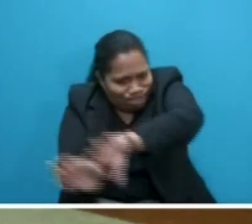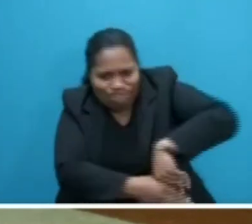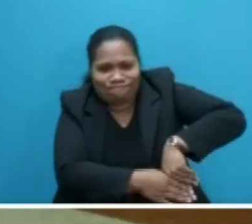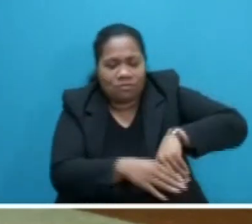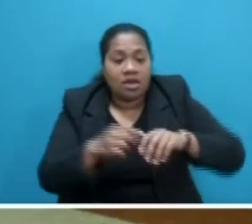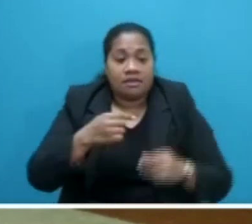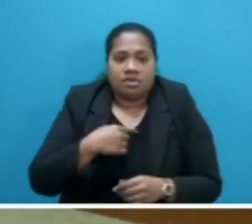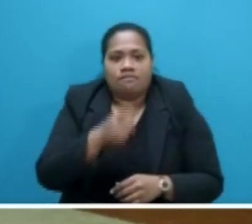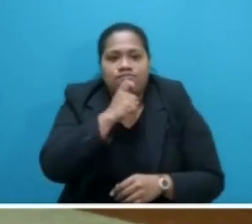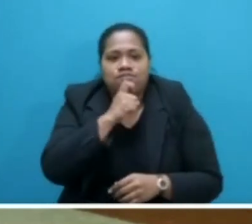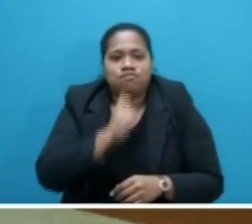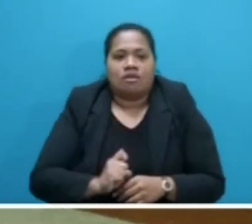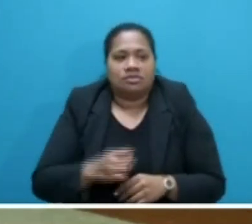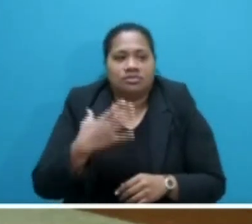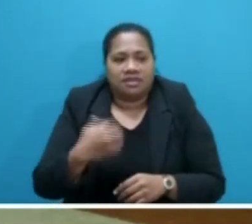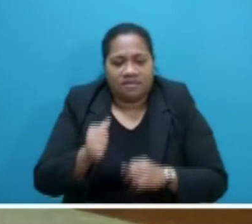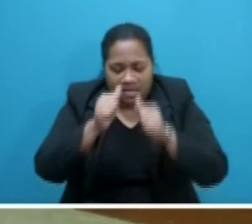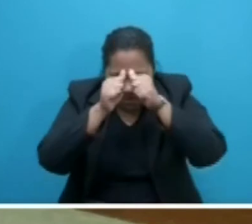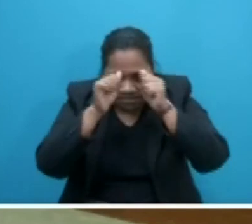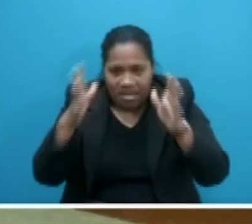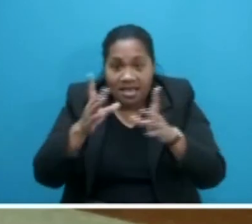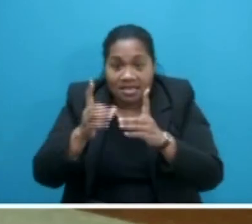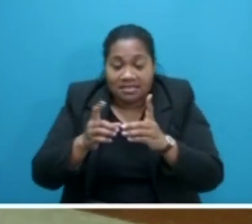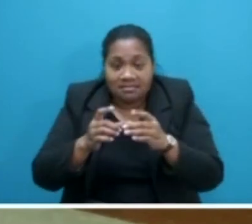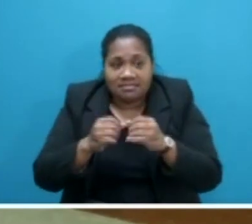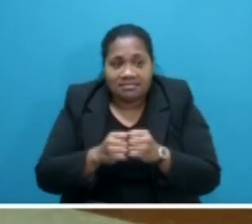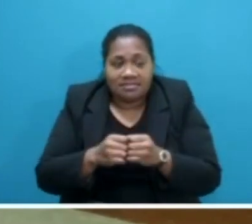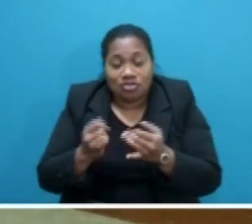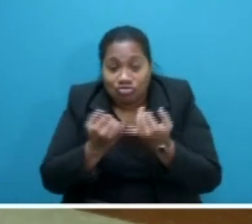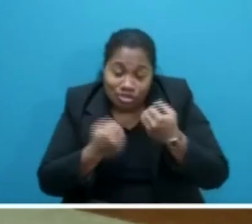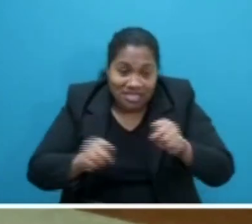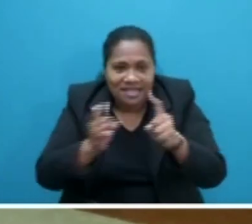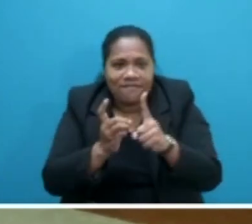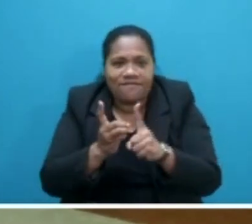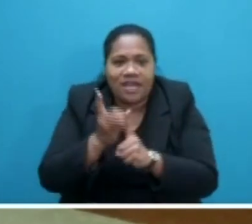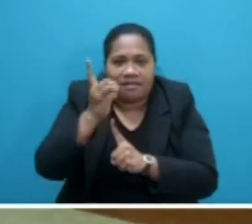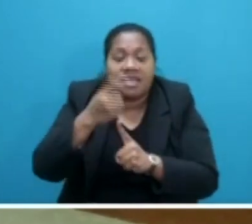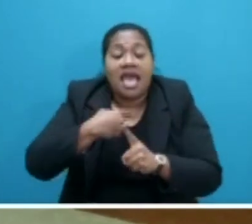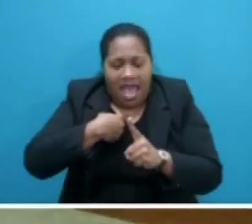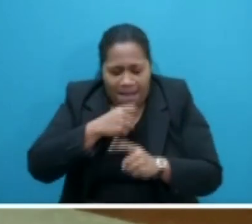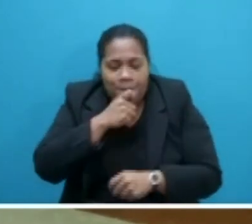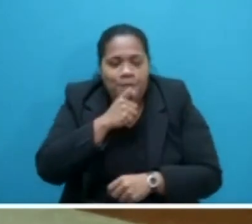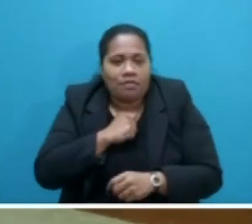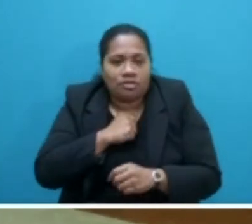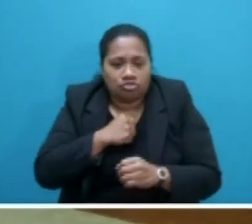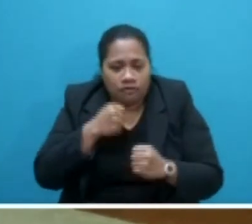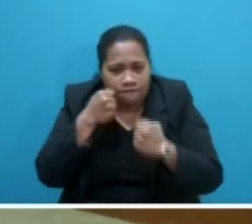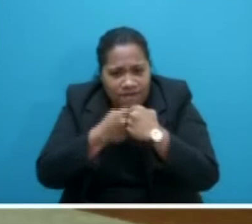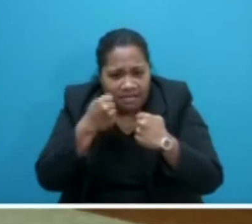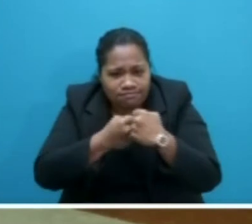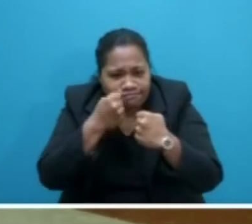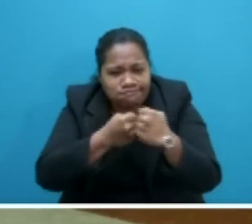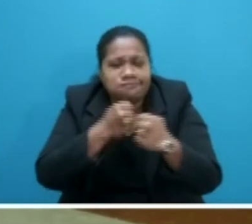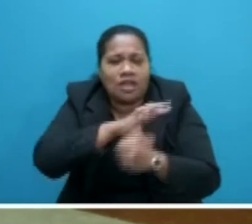and strategic management to our economy. And I promised to fight every day for a future worthy of the potential of the